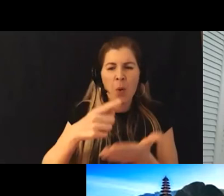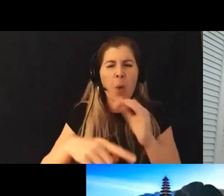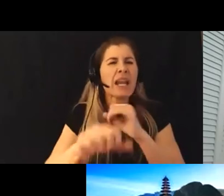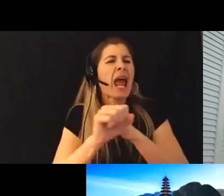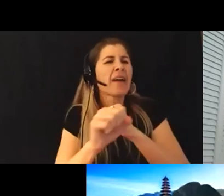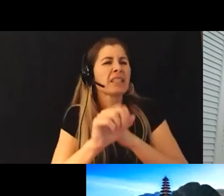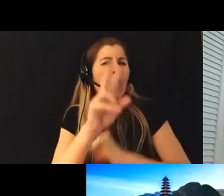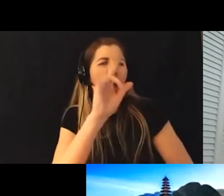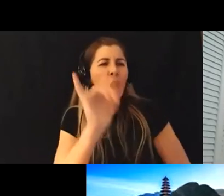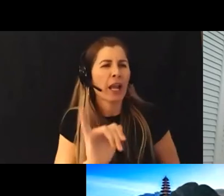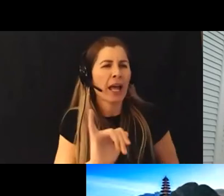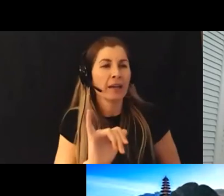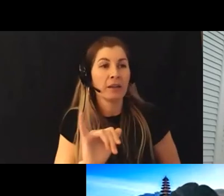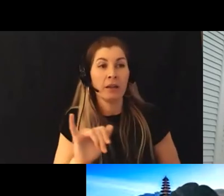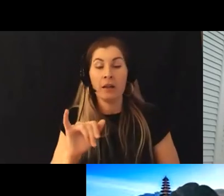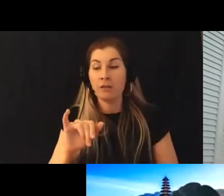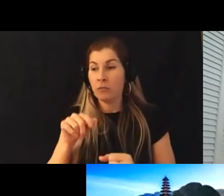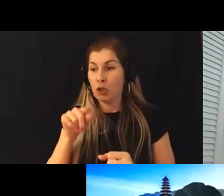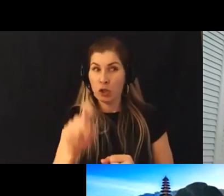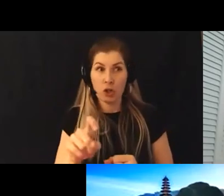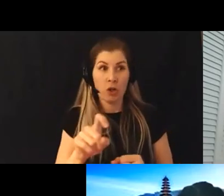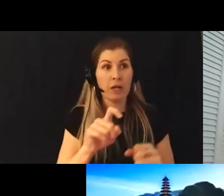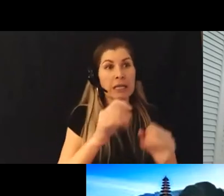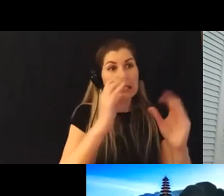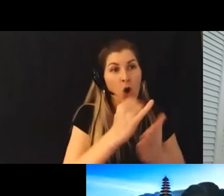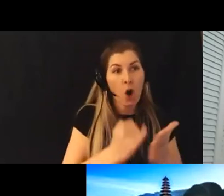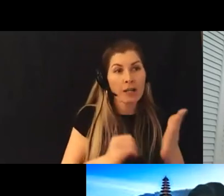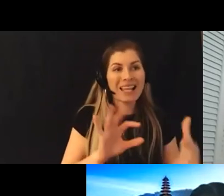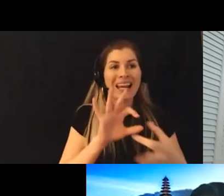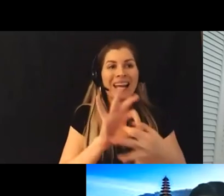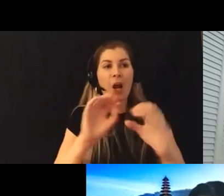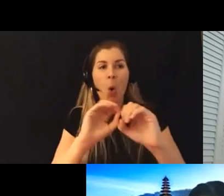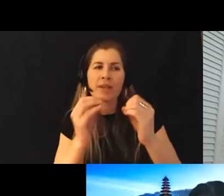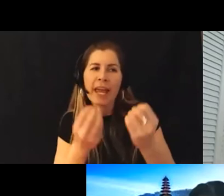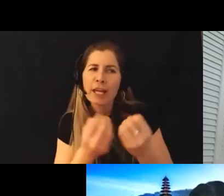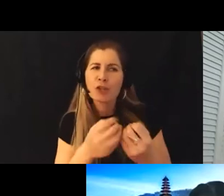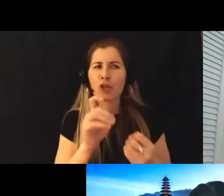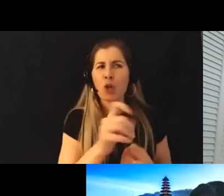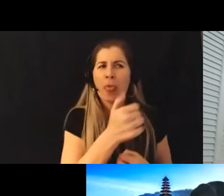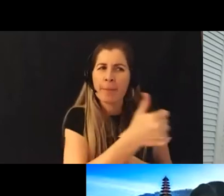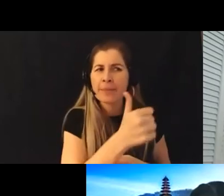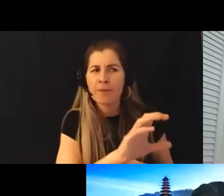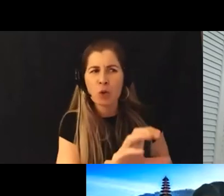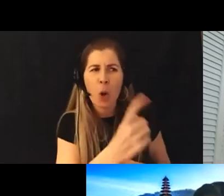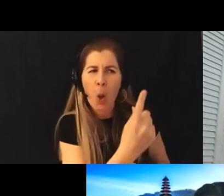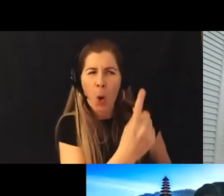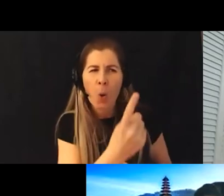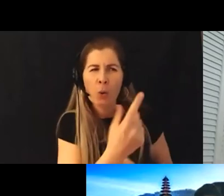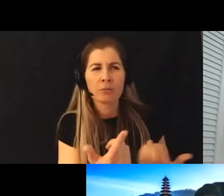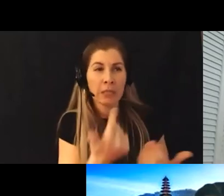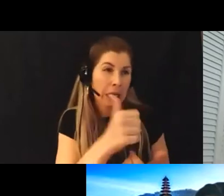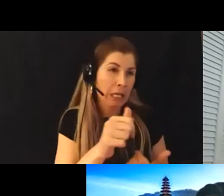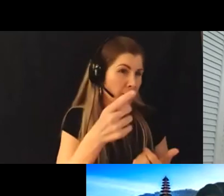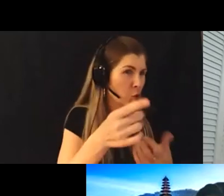be connecting with an organization? Should they be doing things on their own? Can you just speak to, and any of you, can you speak to that